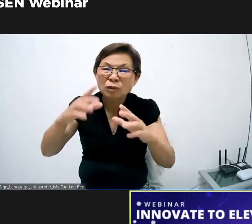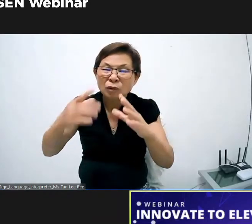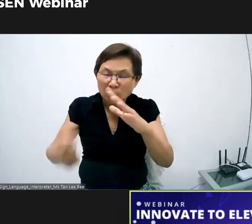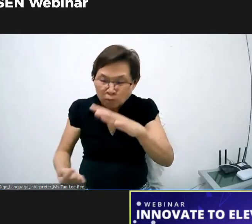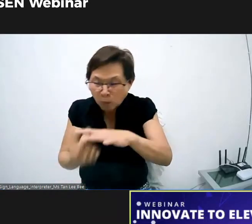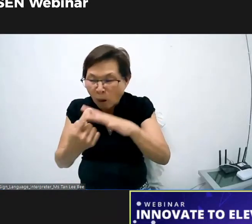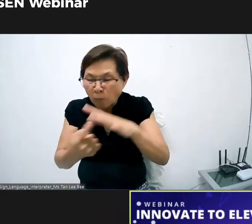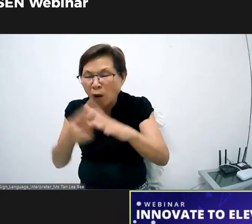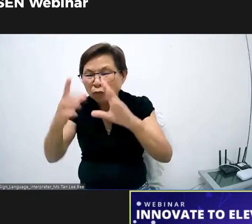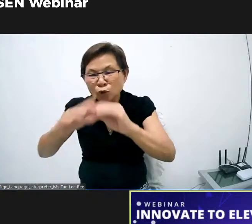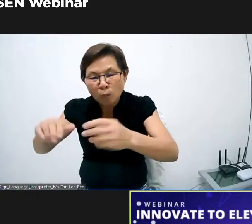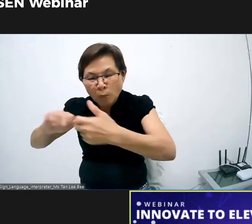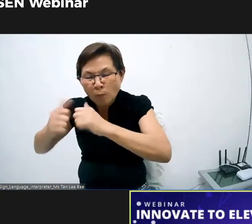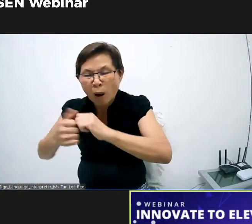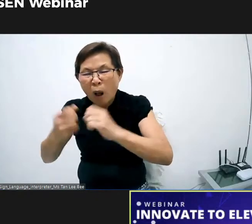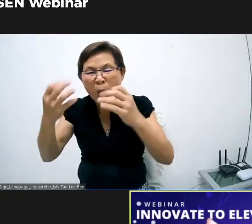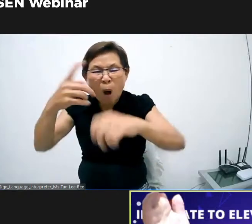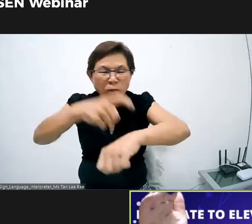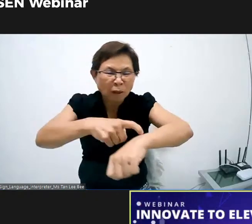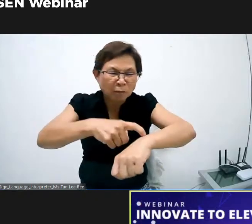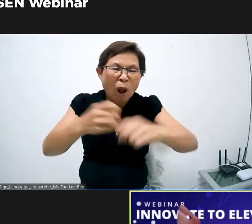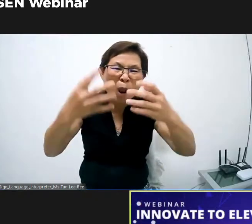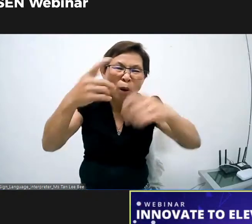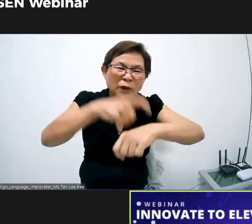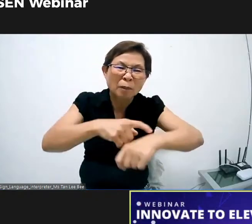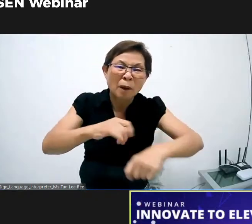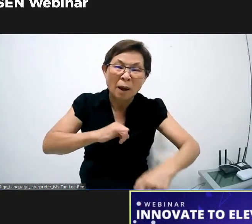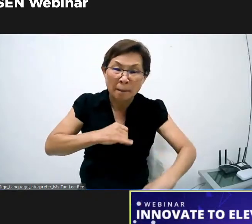time. Sometimes in my case also we have to travel a lot of